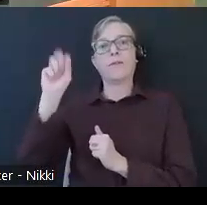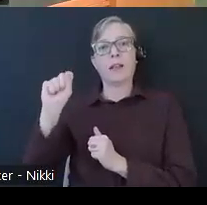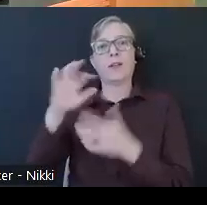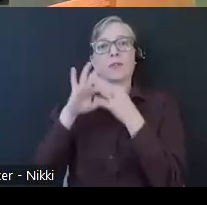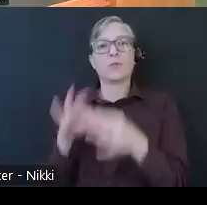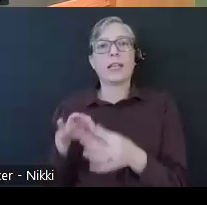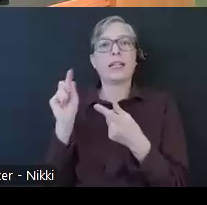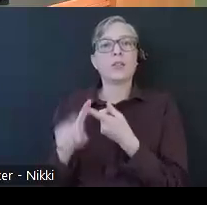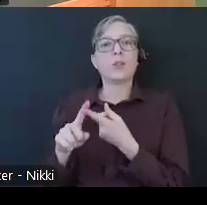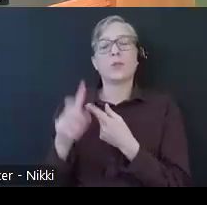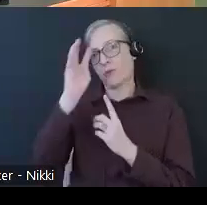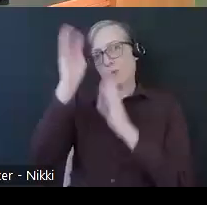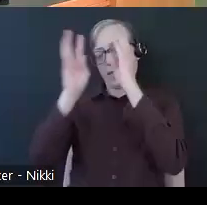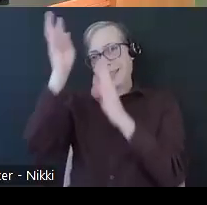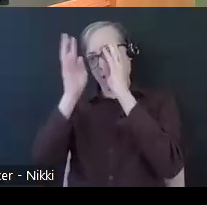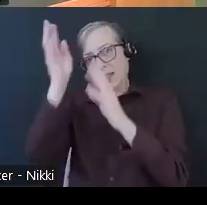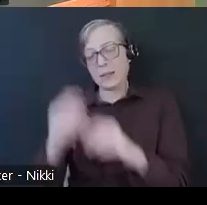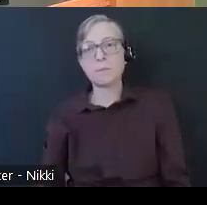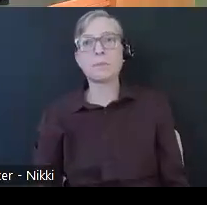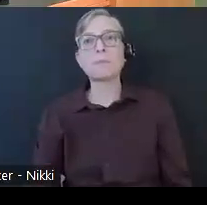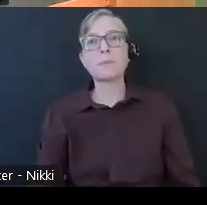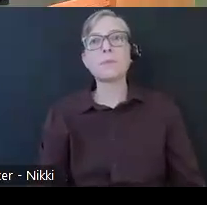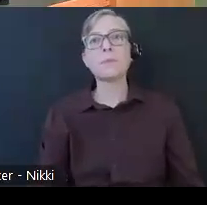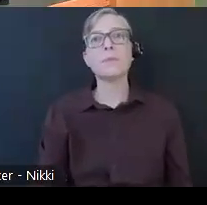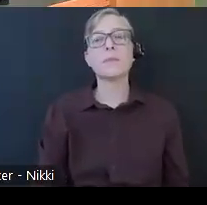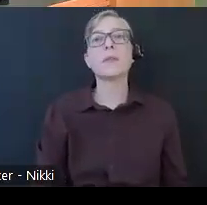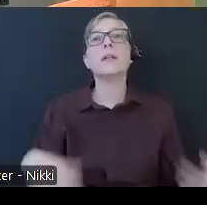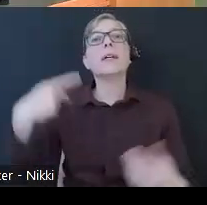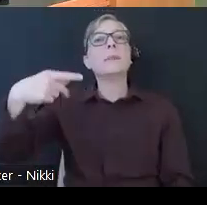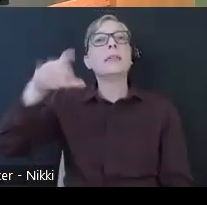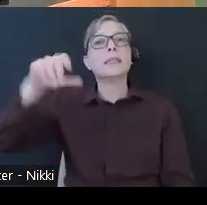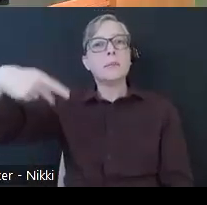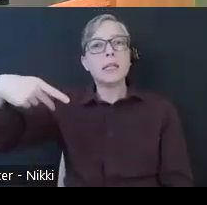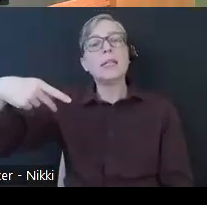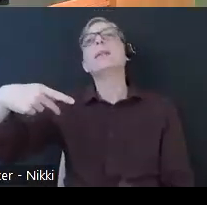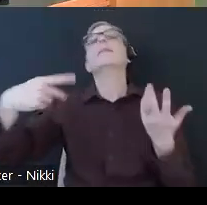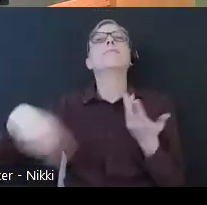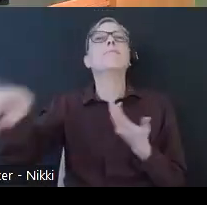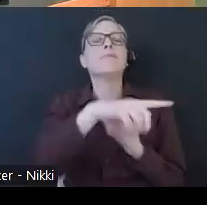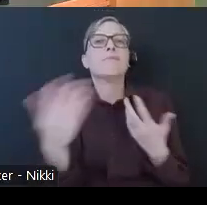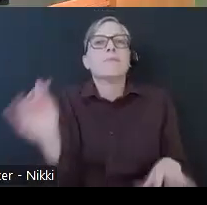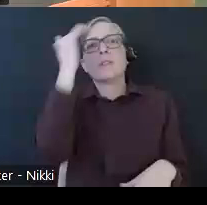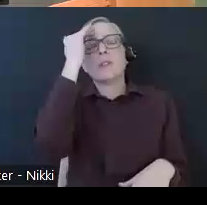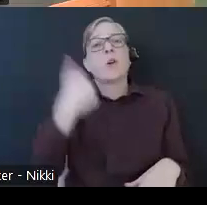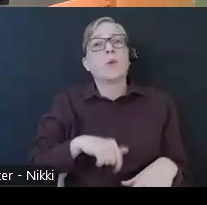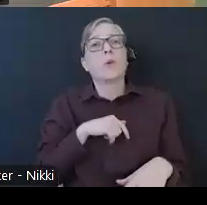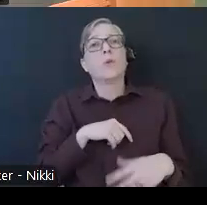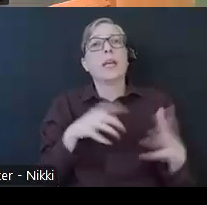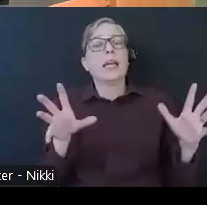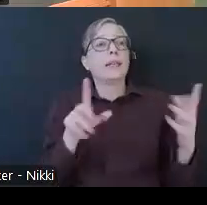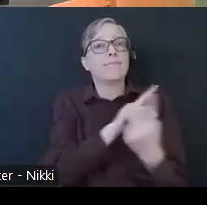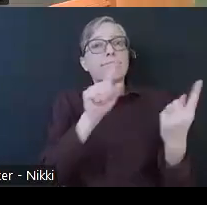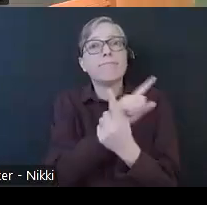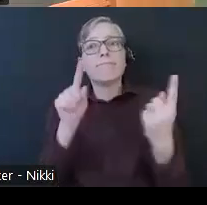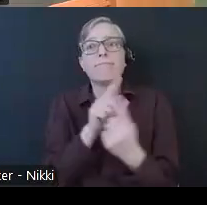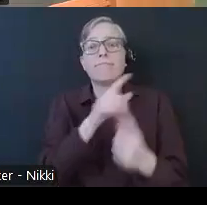So primary care physicians, as people in this audience know, often encounter patients with depression and anxiety. And unfortunately,